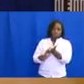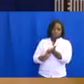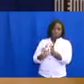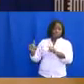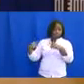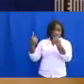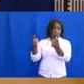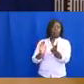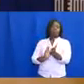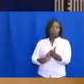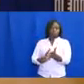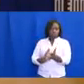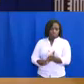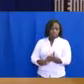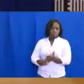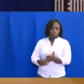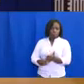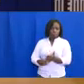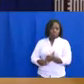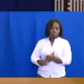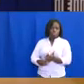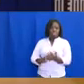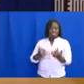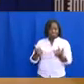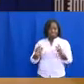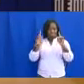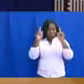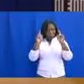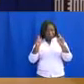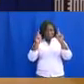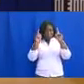university is a